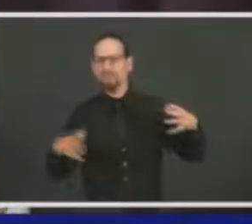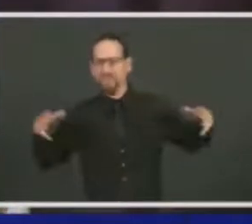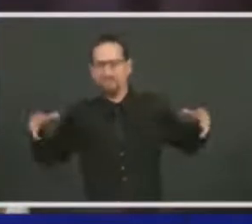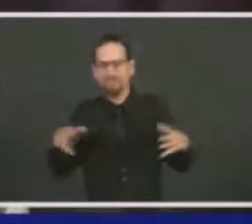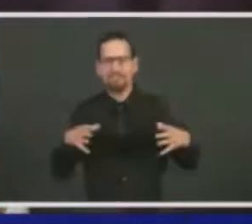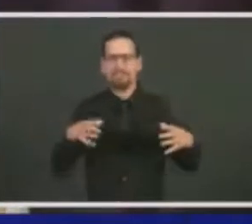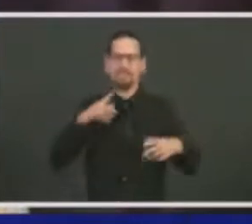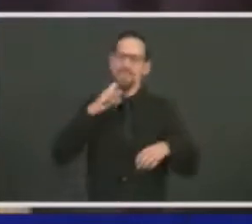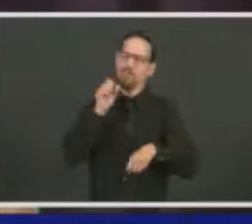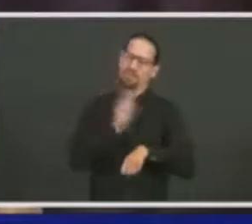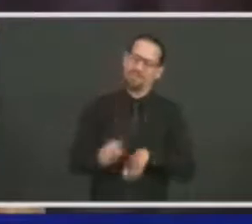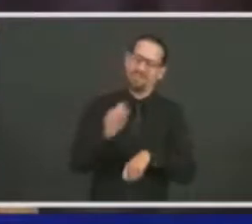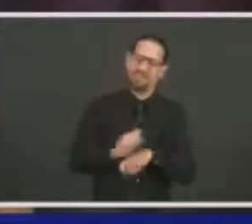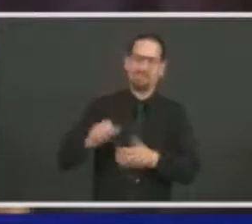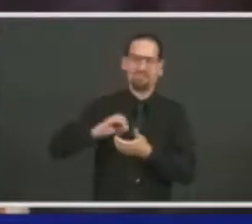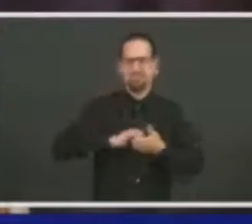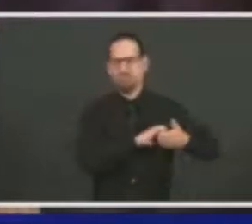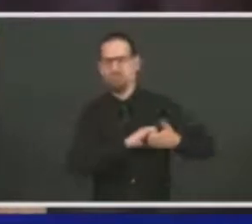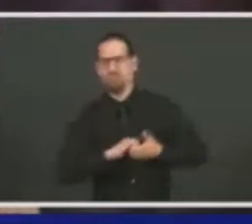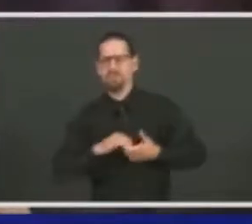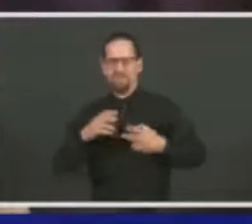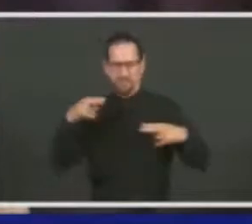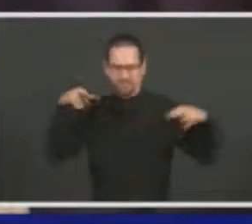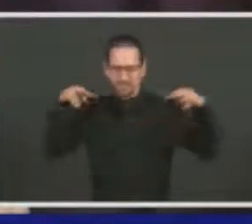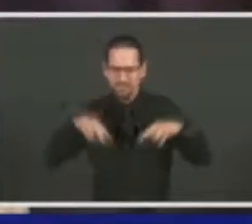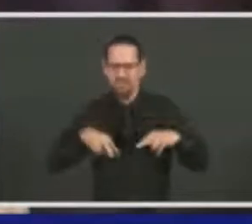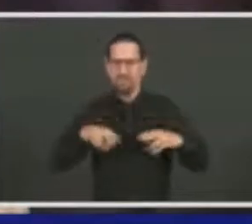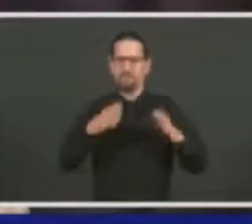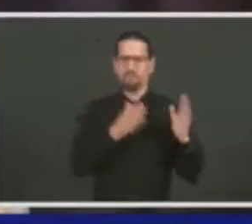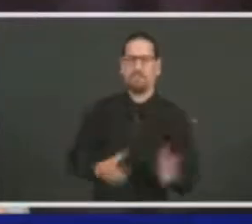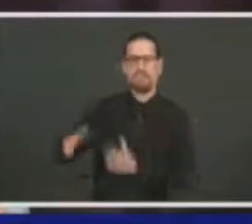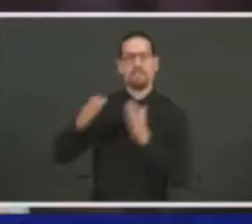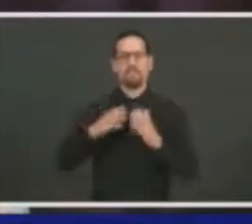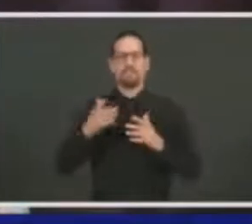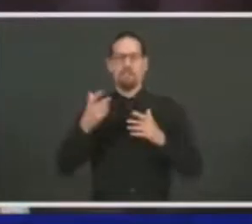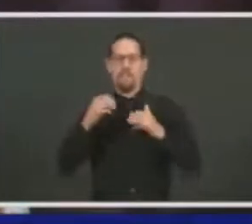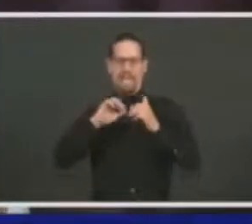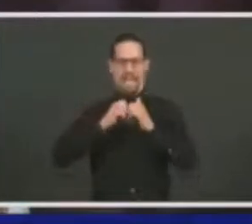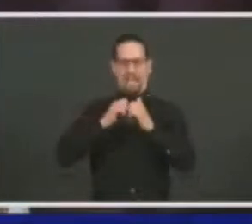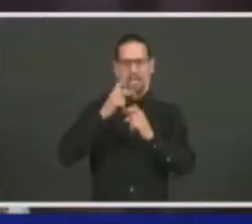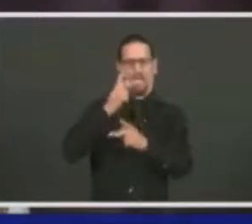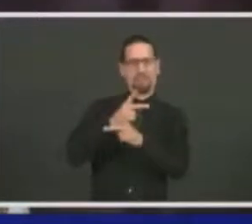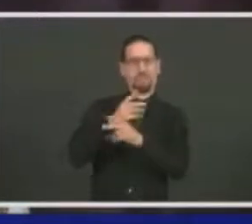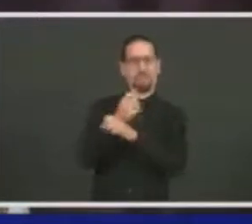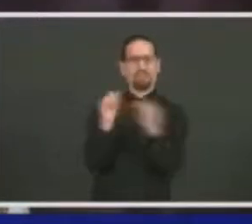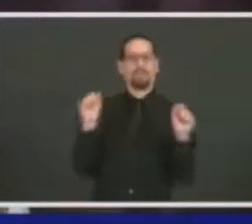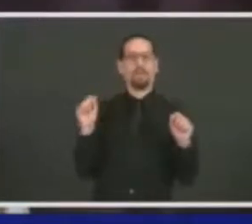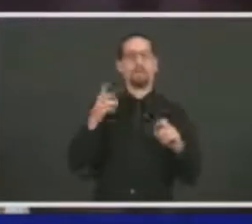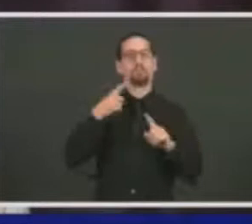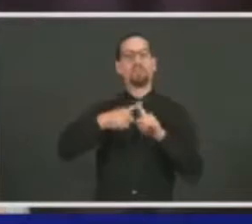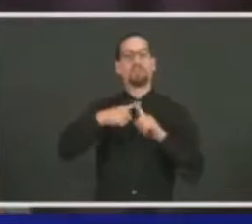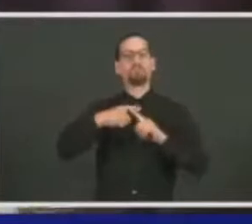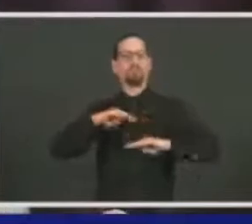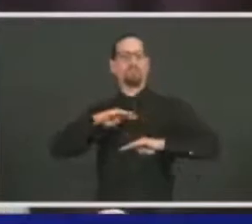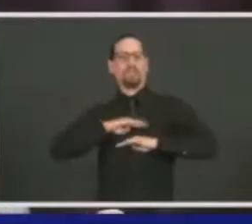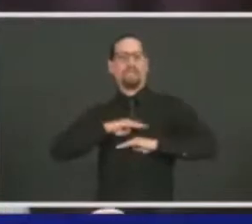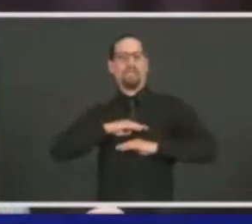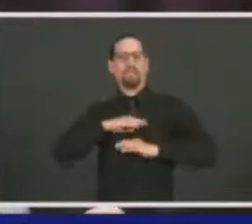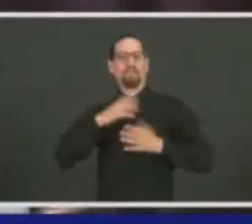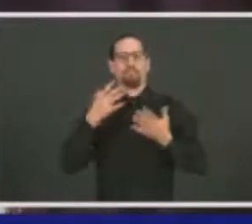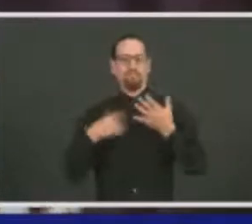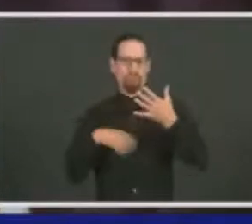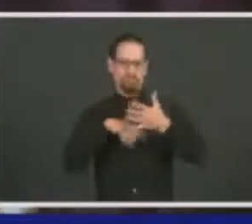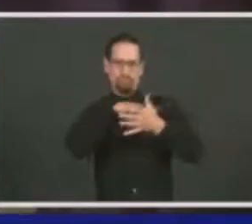many safeguards and putting a plan that meets all the 4 parameters that we indicated. Because we have to be